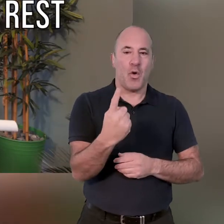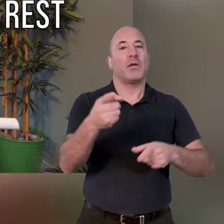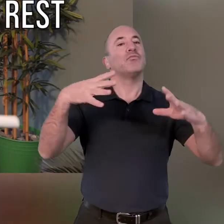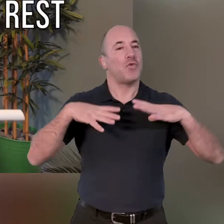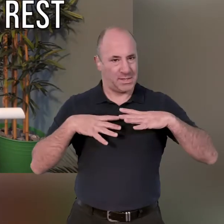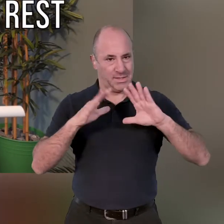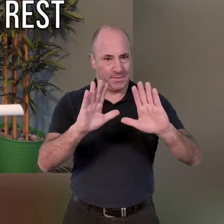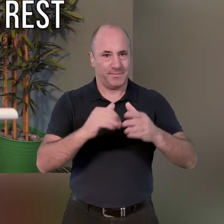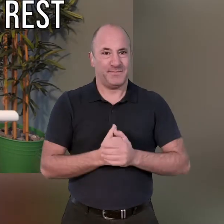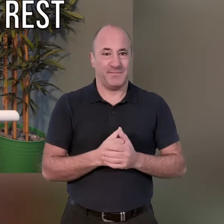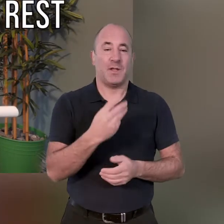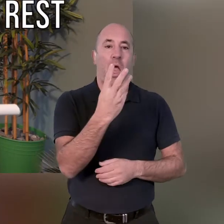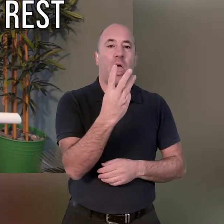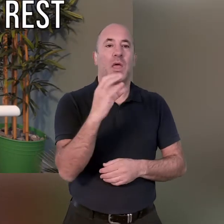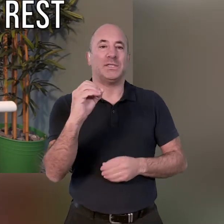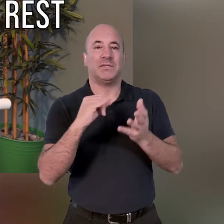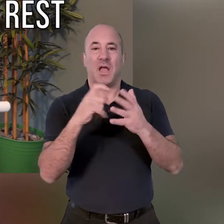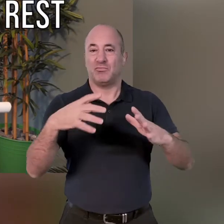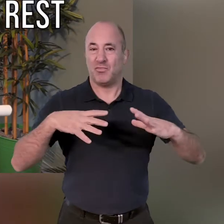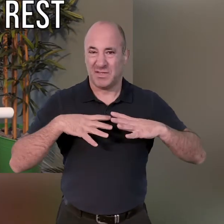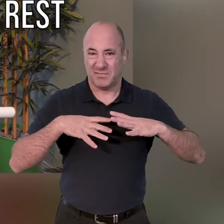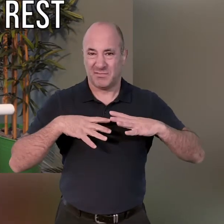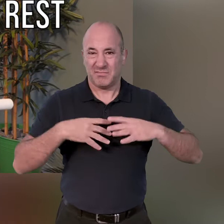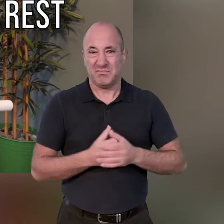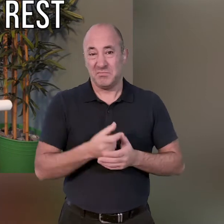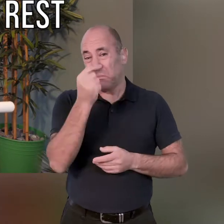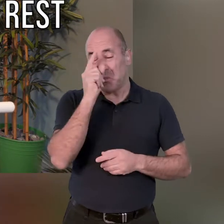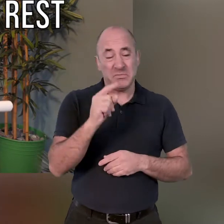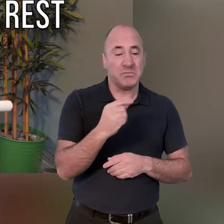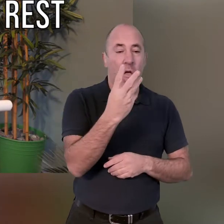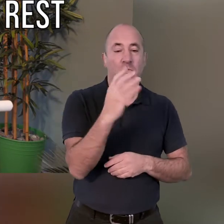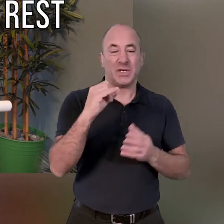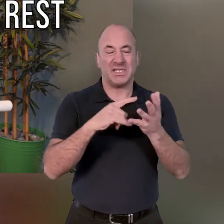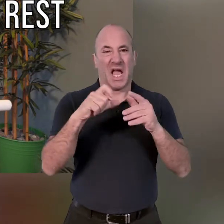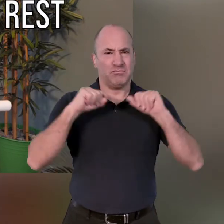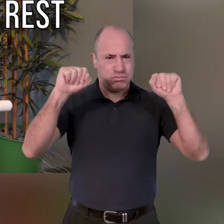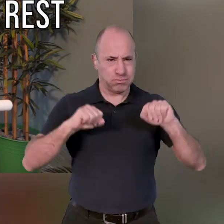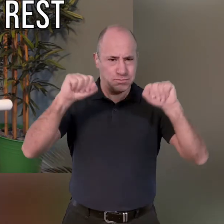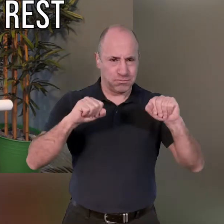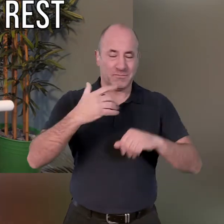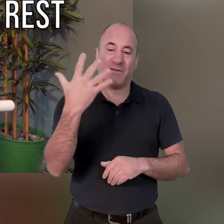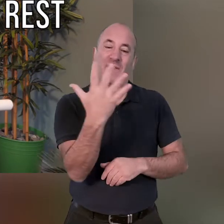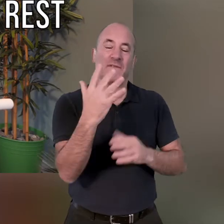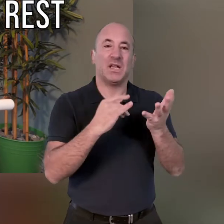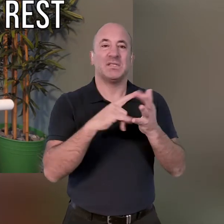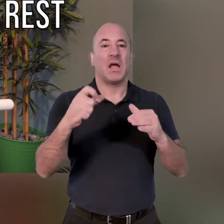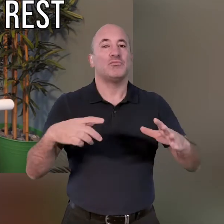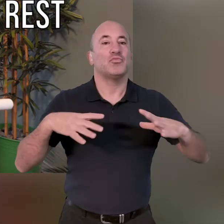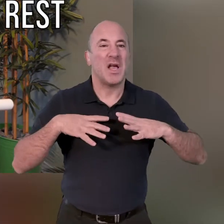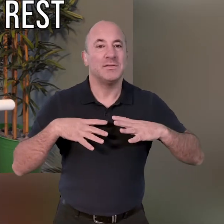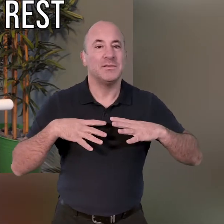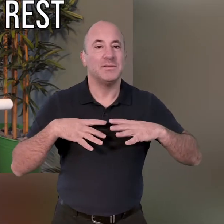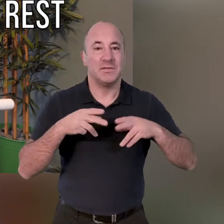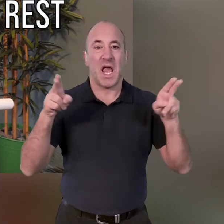in there. Okay, so 30 seconds rest now. So yes, we can have maybe 30 seconds of work and 15 seconds of